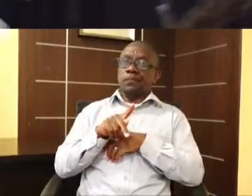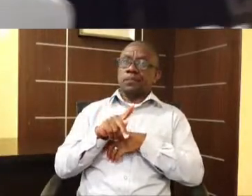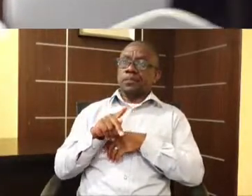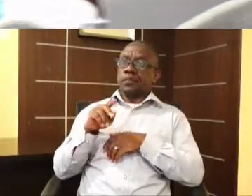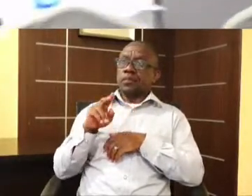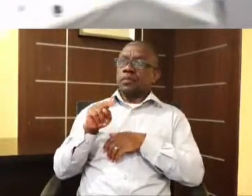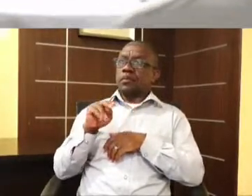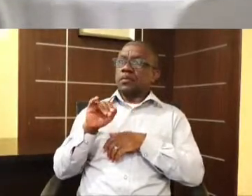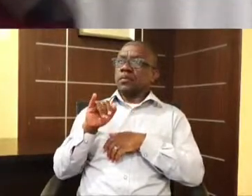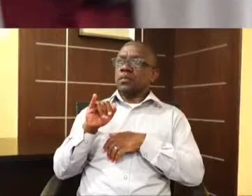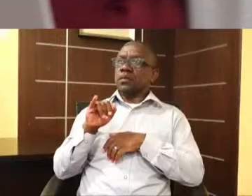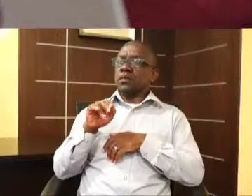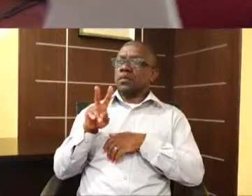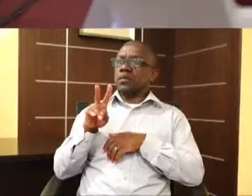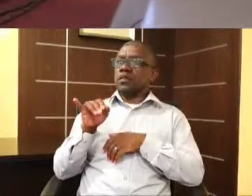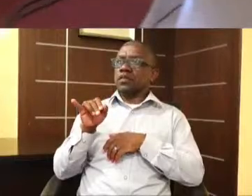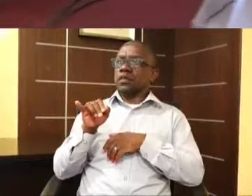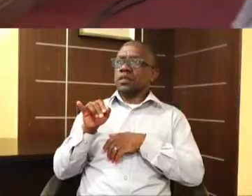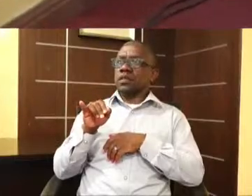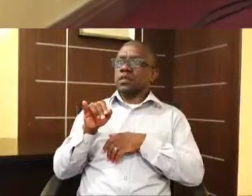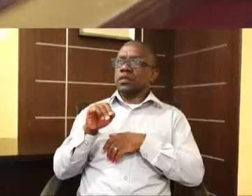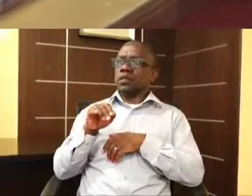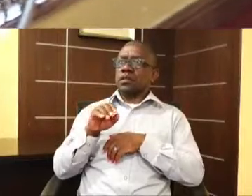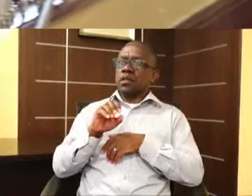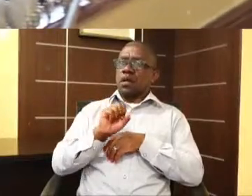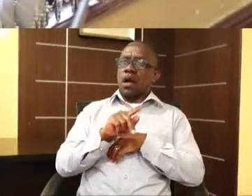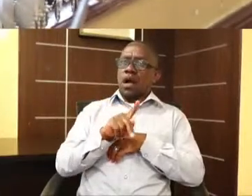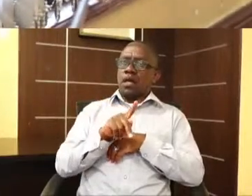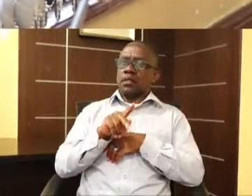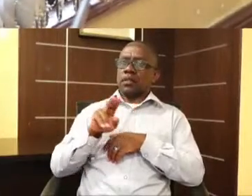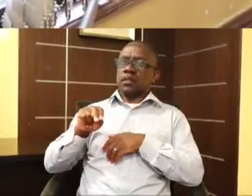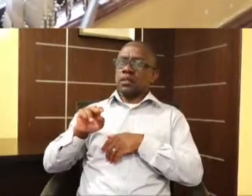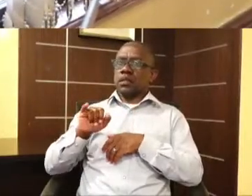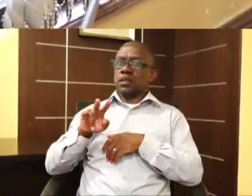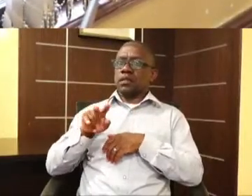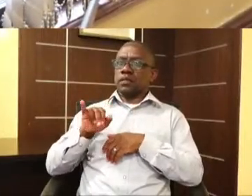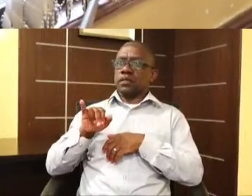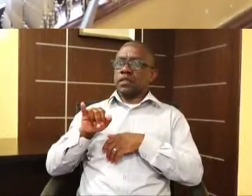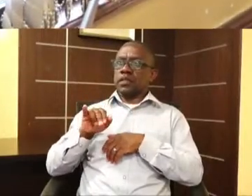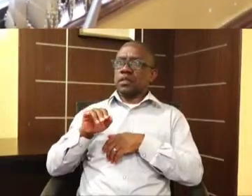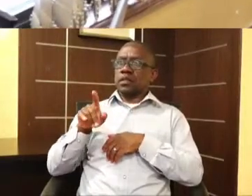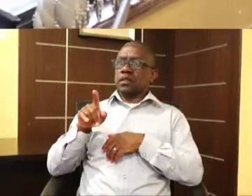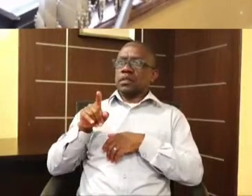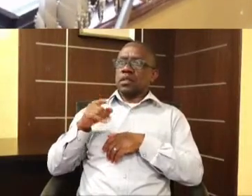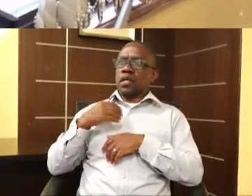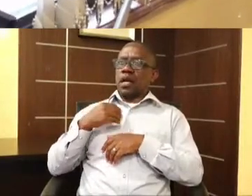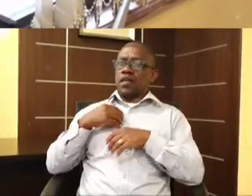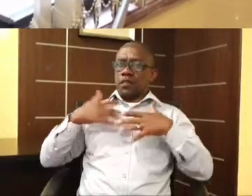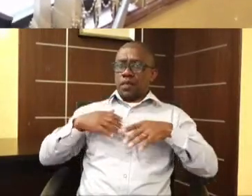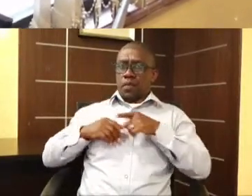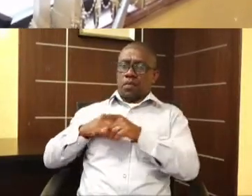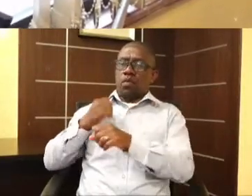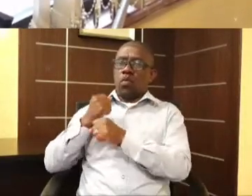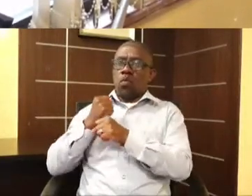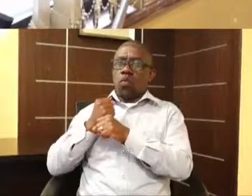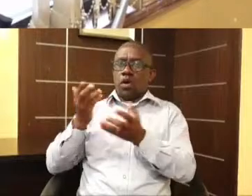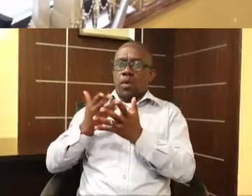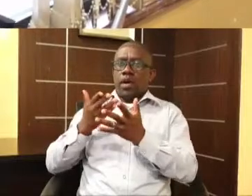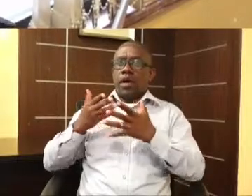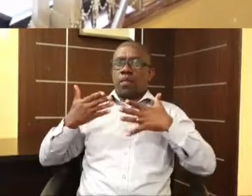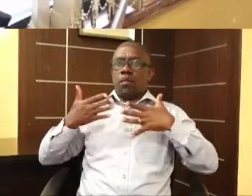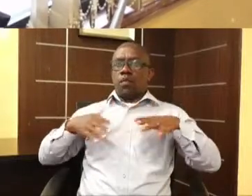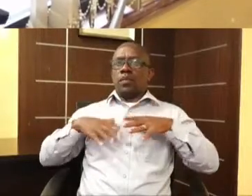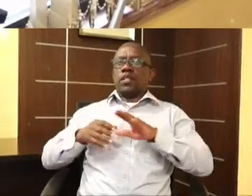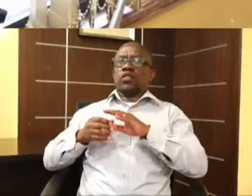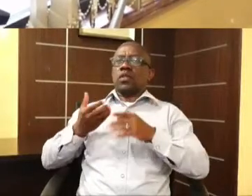let me go to the history of Ask Nivi. Actually, our founders used to work for Population Council here in Kenya, and they